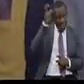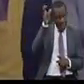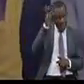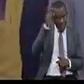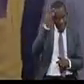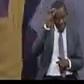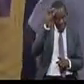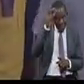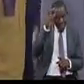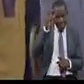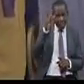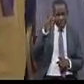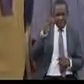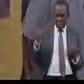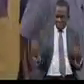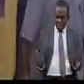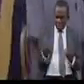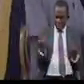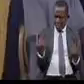Sin.